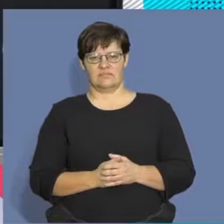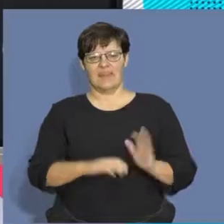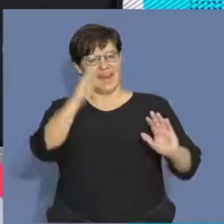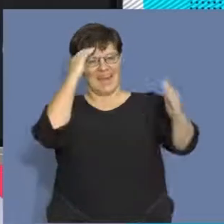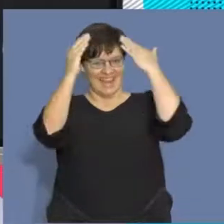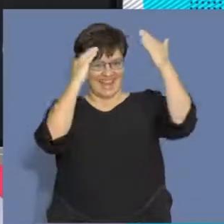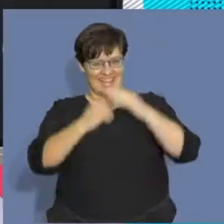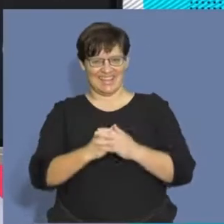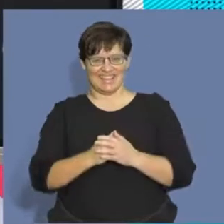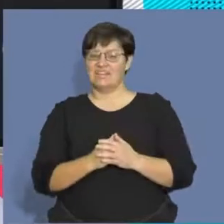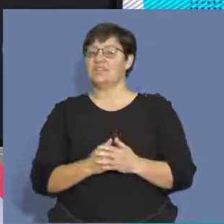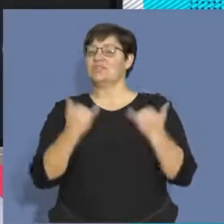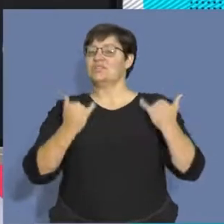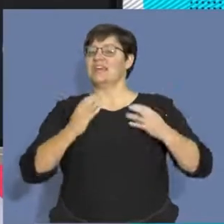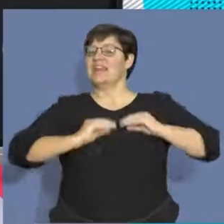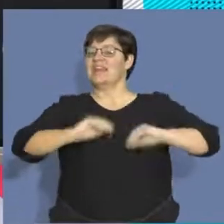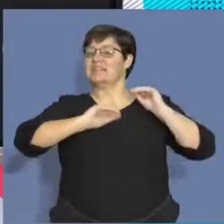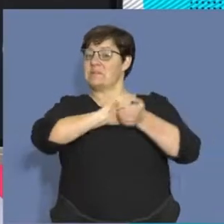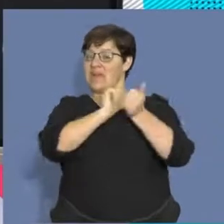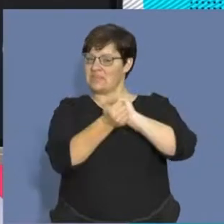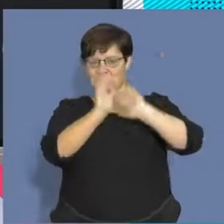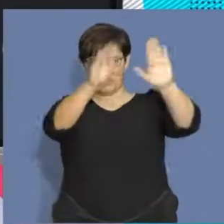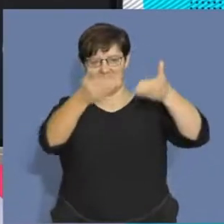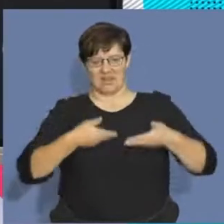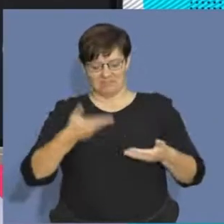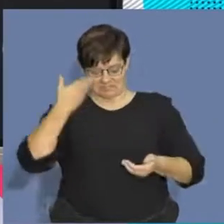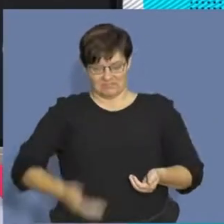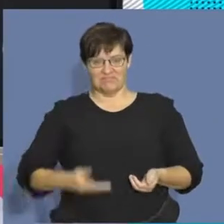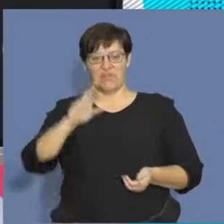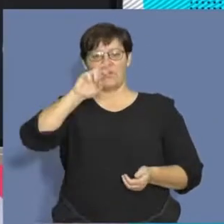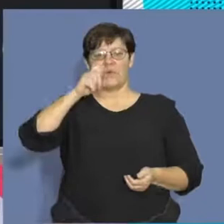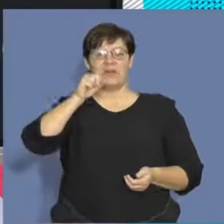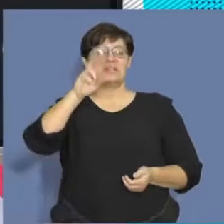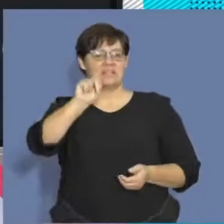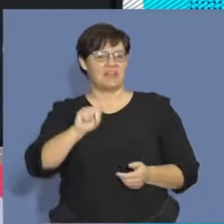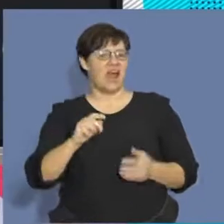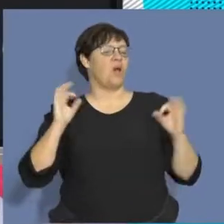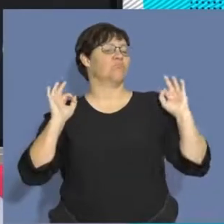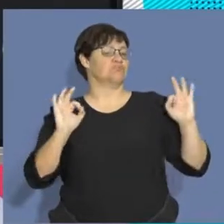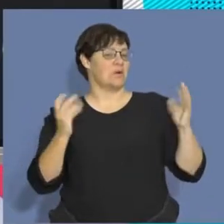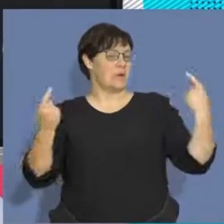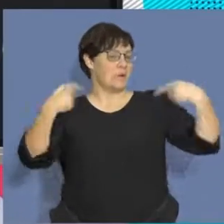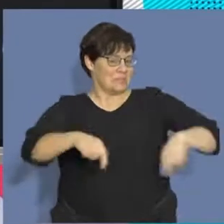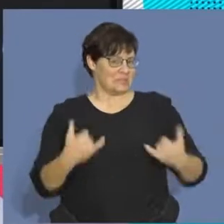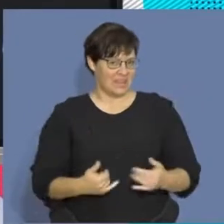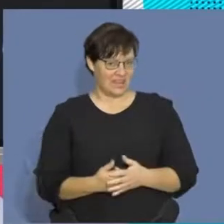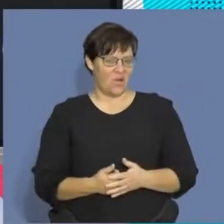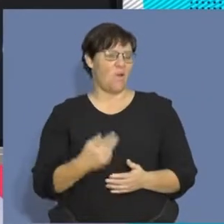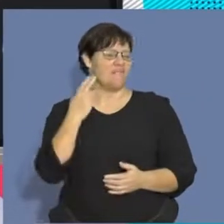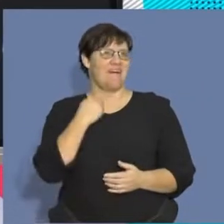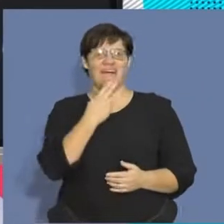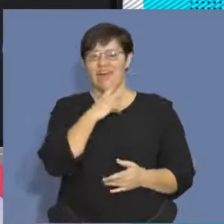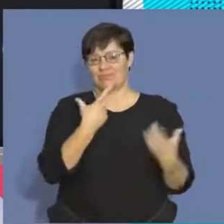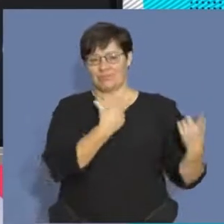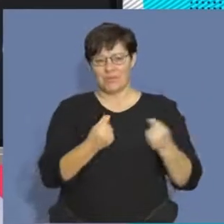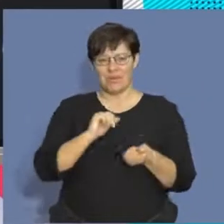Hello and welcome to today's maths lesson. My name is Robert and it's great to be here. It's great to be able to do this and